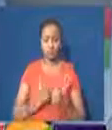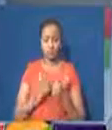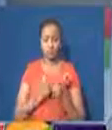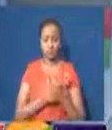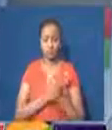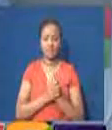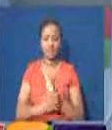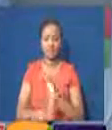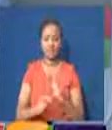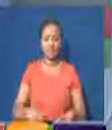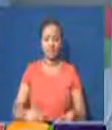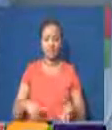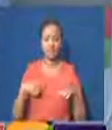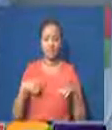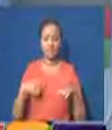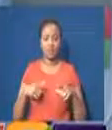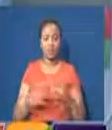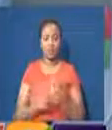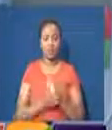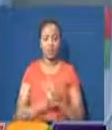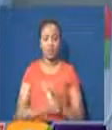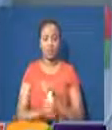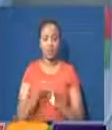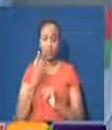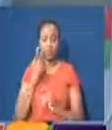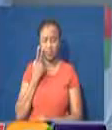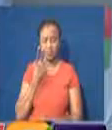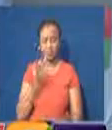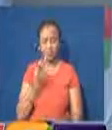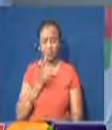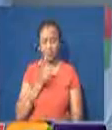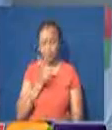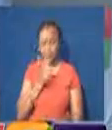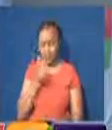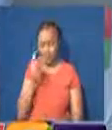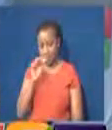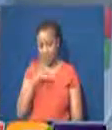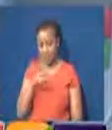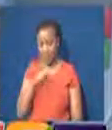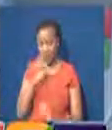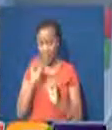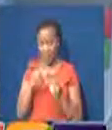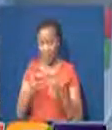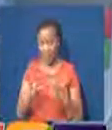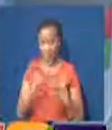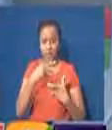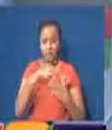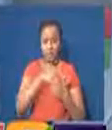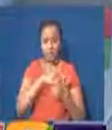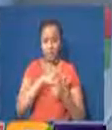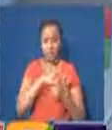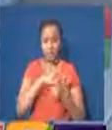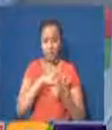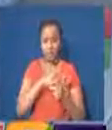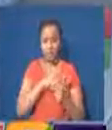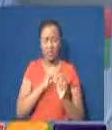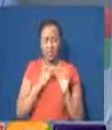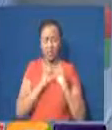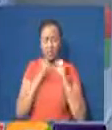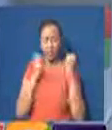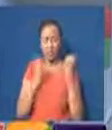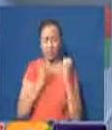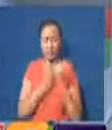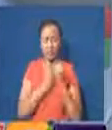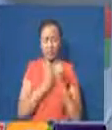keenly, then you realize that some of the areas could be accommodated within what we call social studies. And that goes